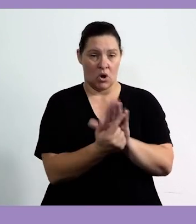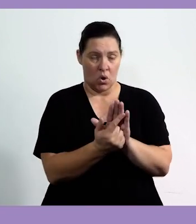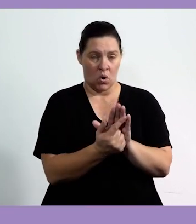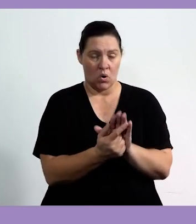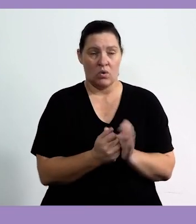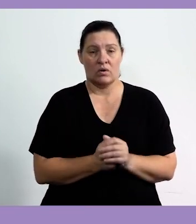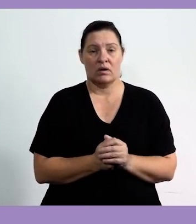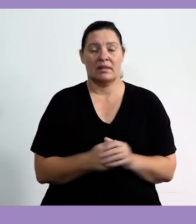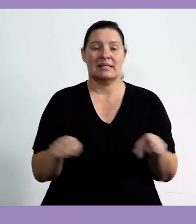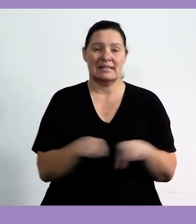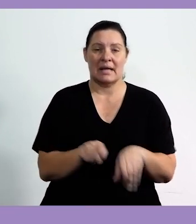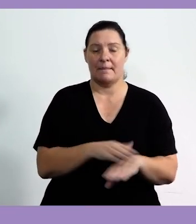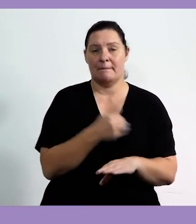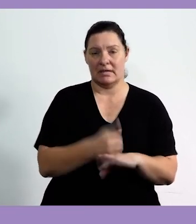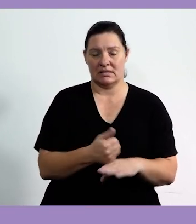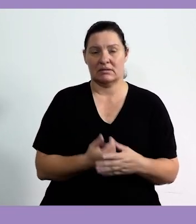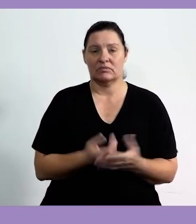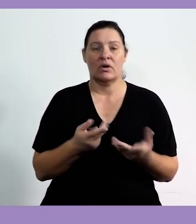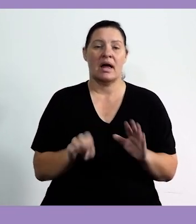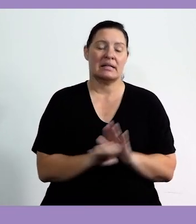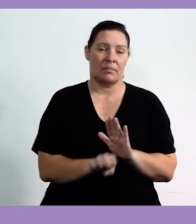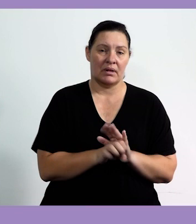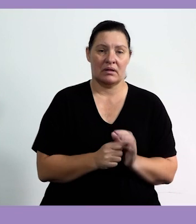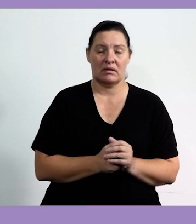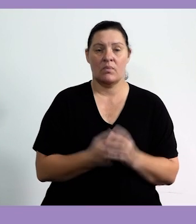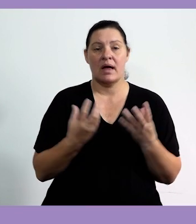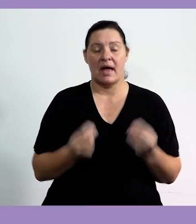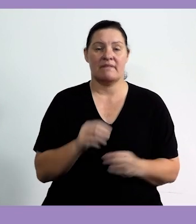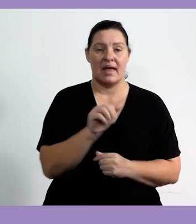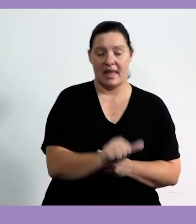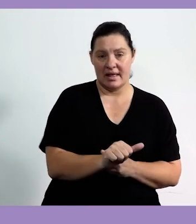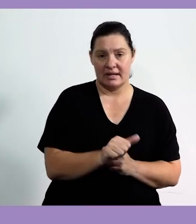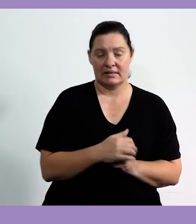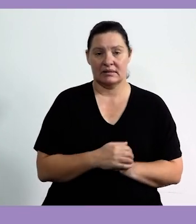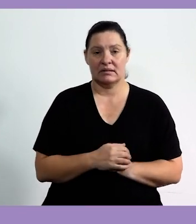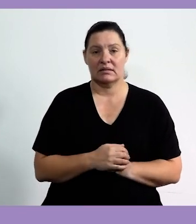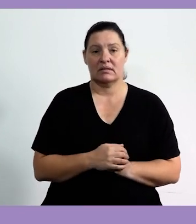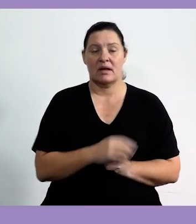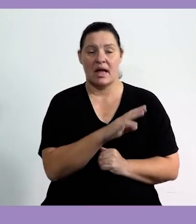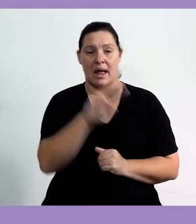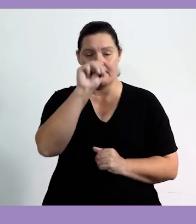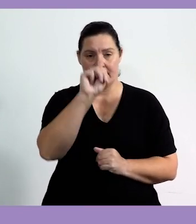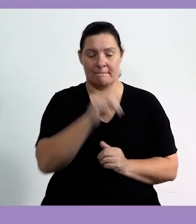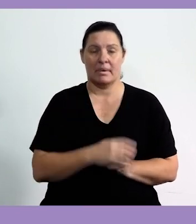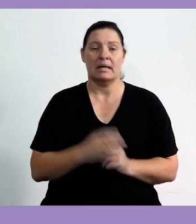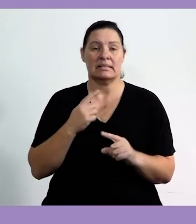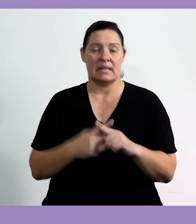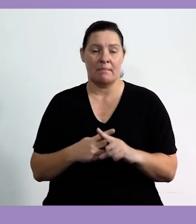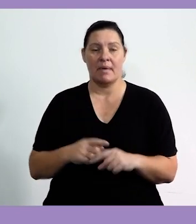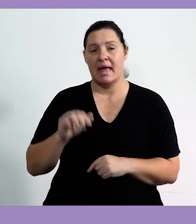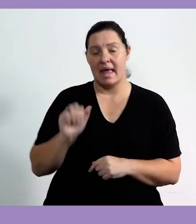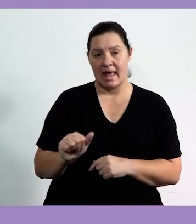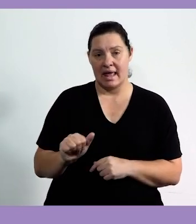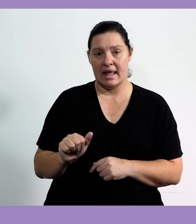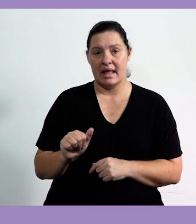law and we are multiplying the same base, an example of this is when we have a to the exponent m multiplied